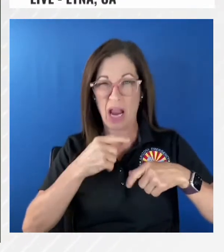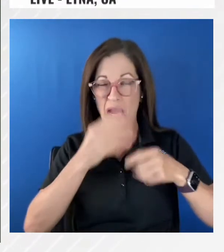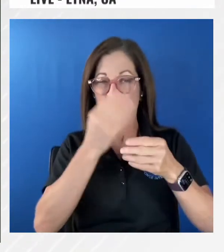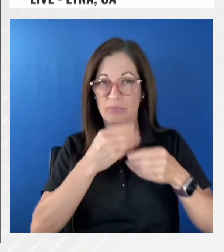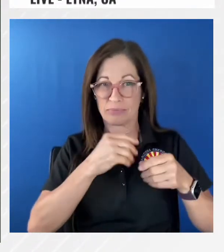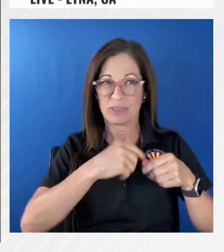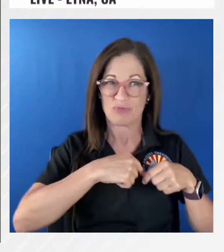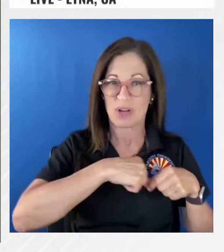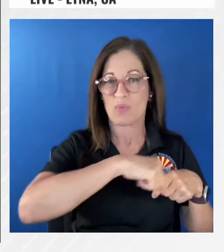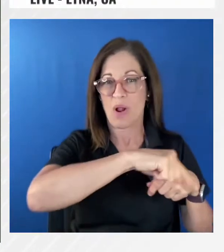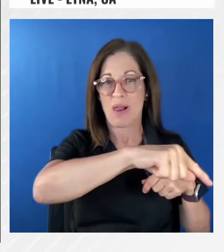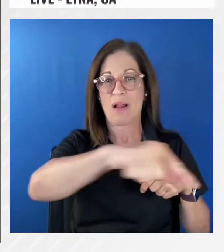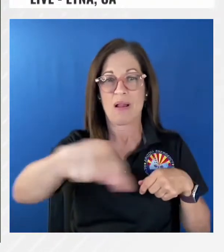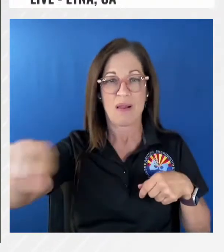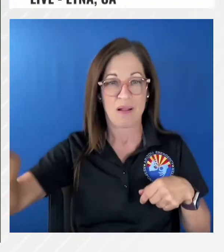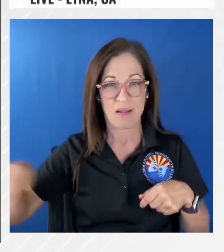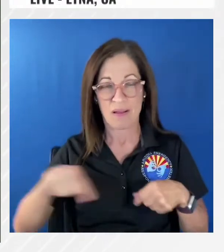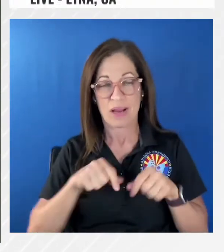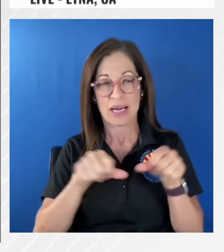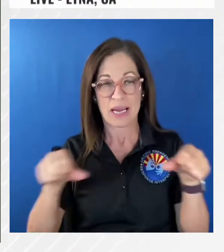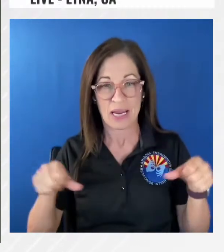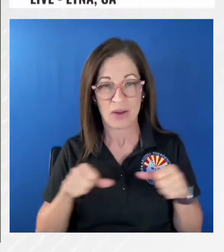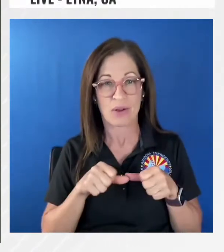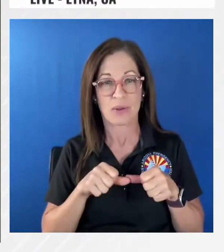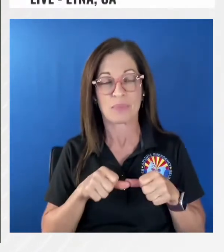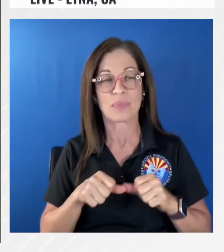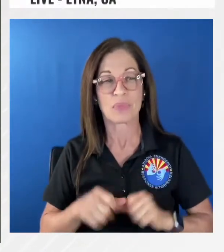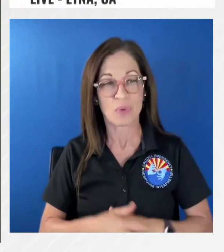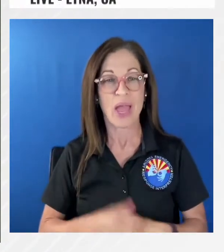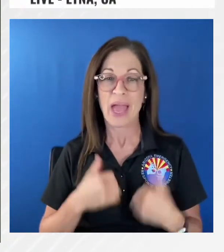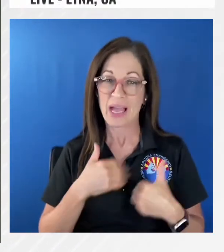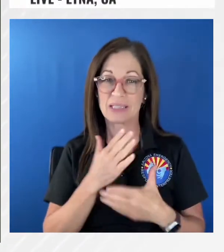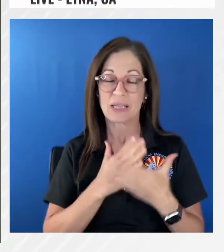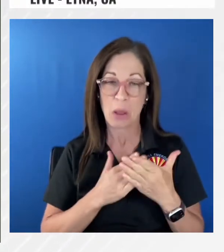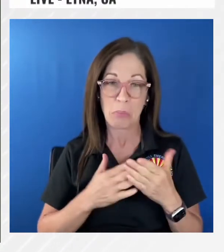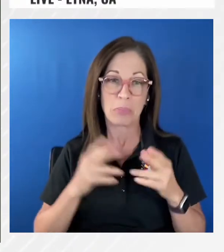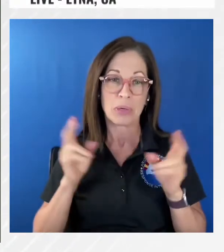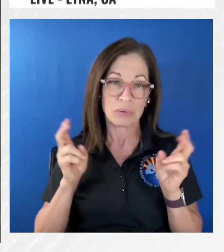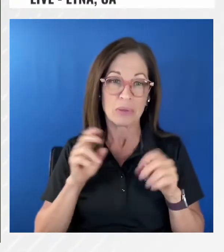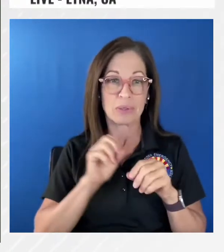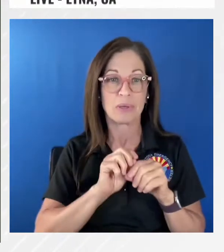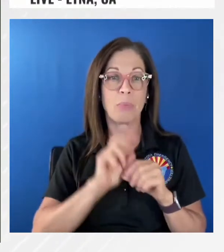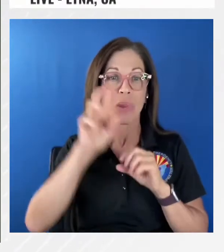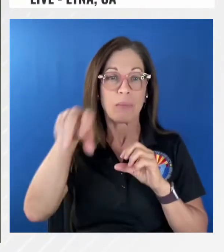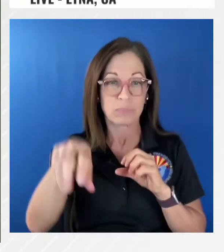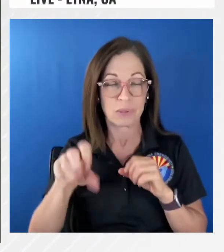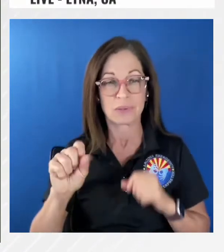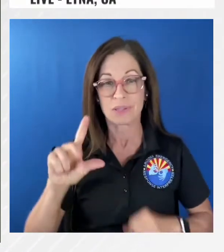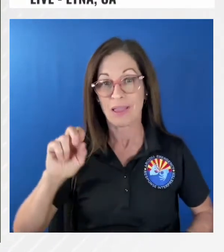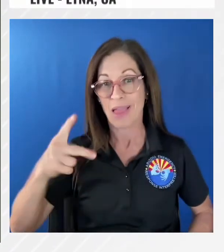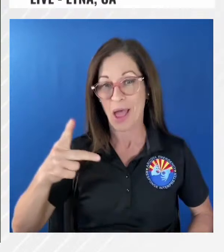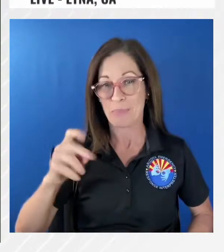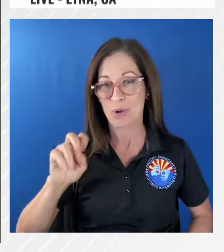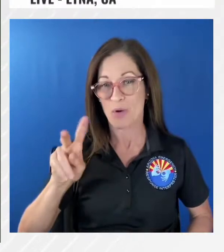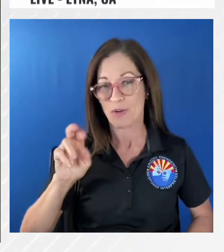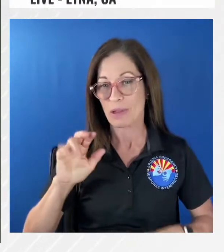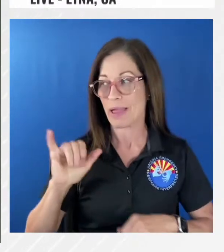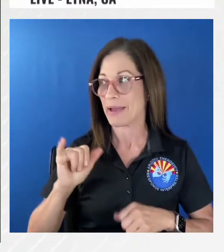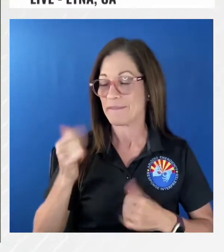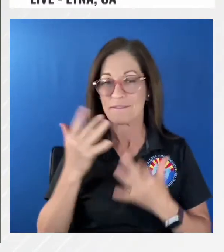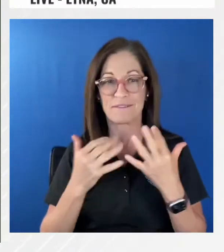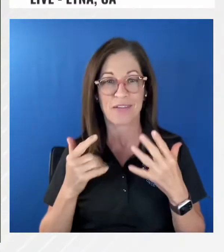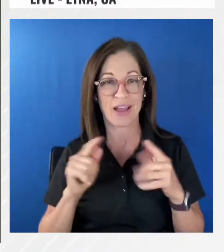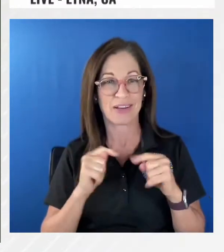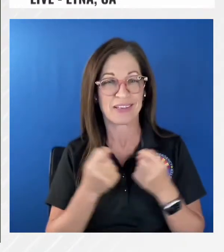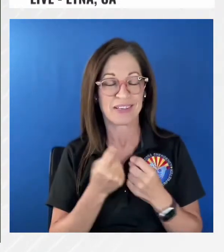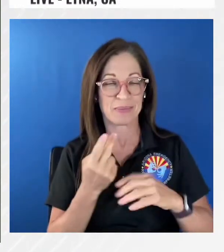some, as the fire term, there was some slop over on the alerts into Etna. So that's one of